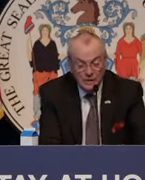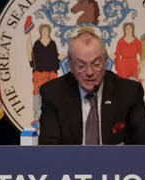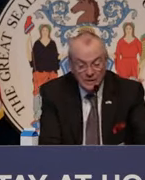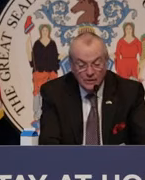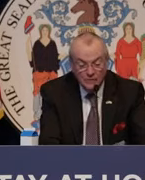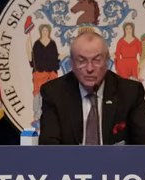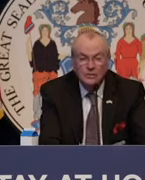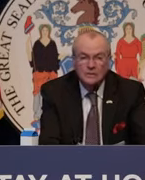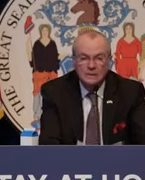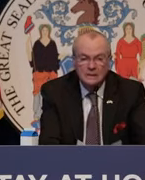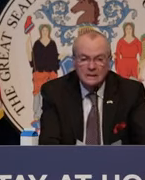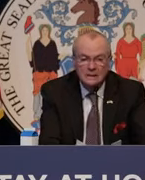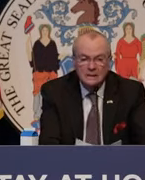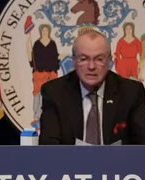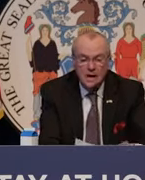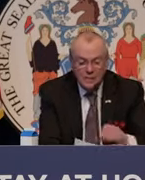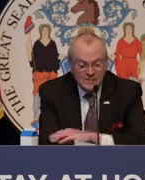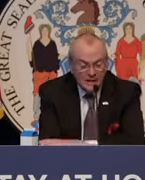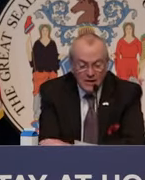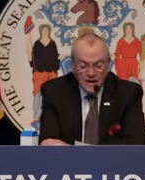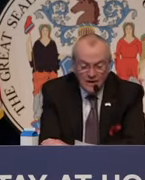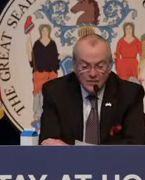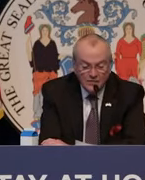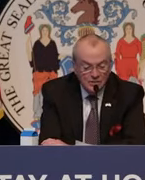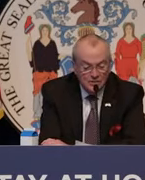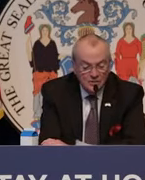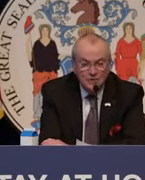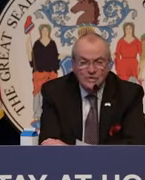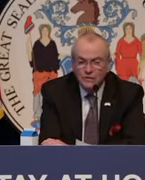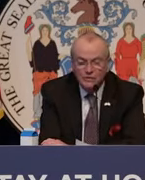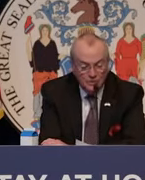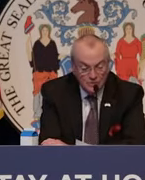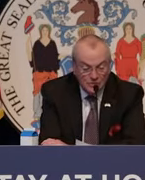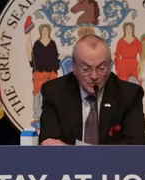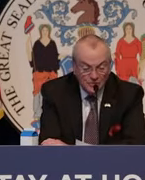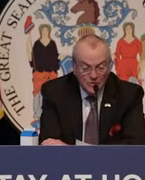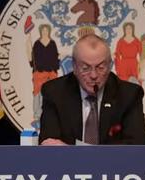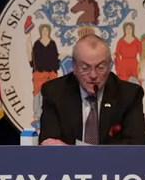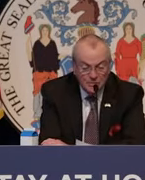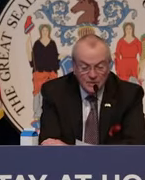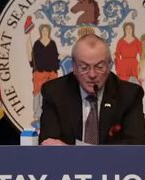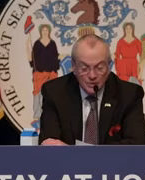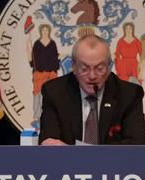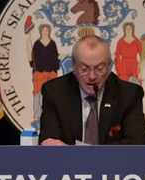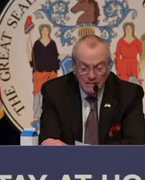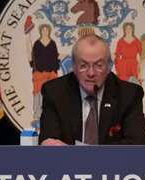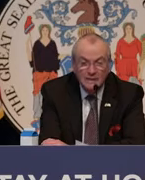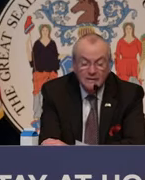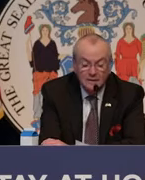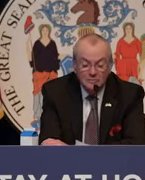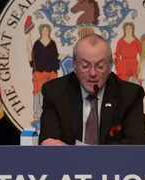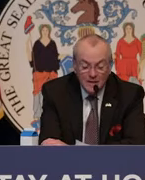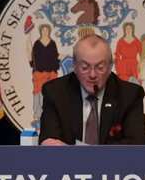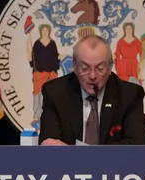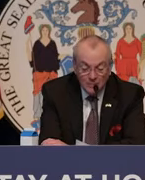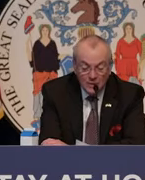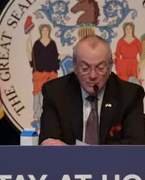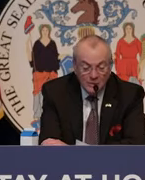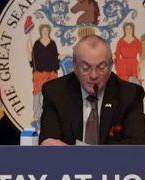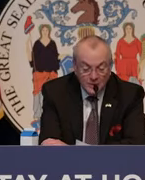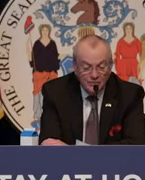62 years old. Tom, we take our hat off to you for your years of service to the people in your care. May